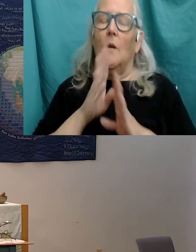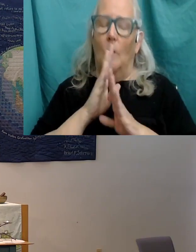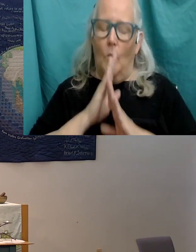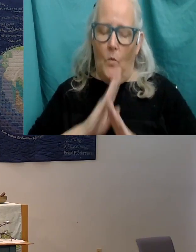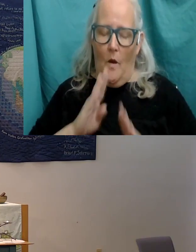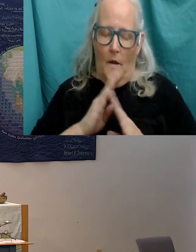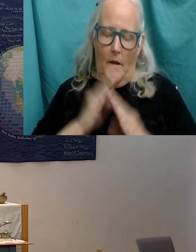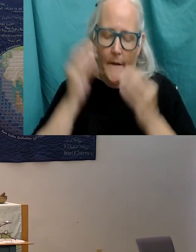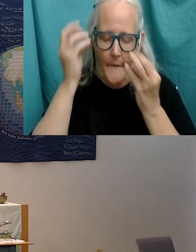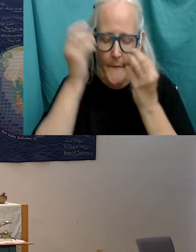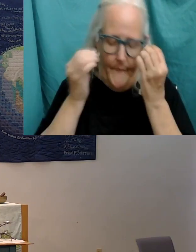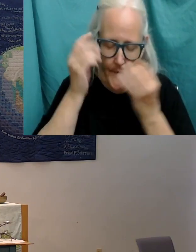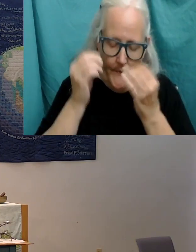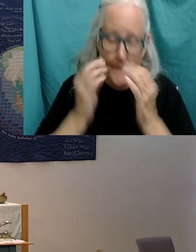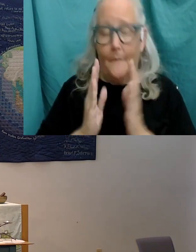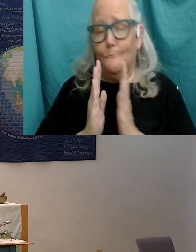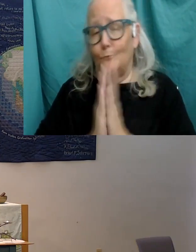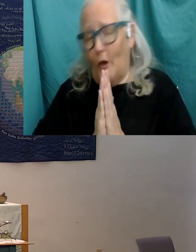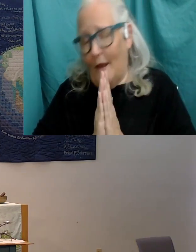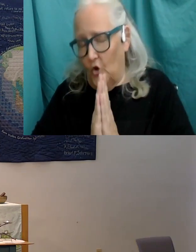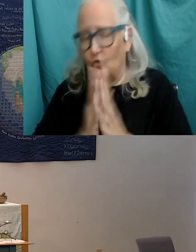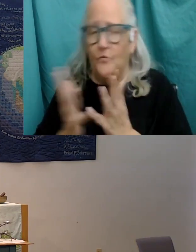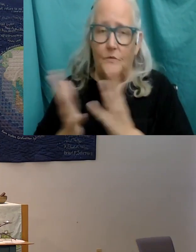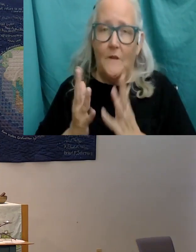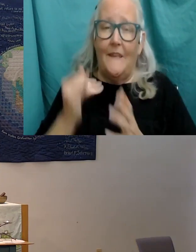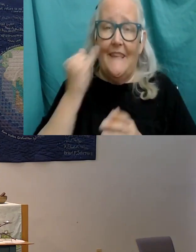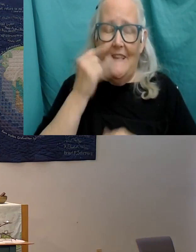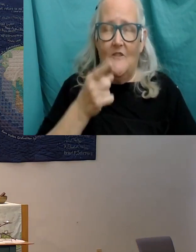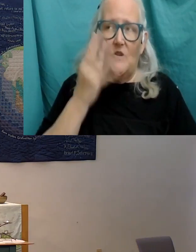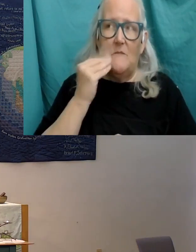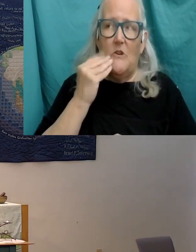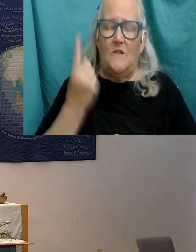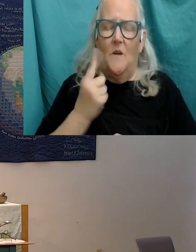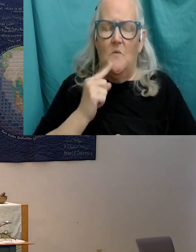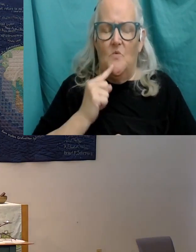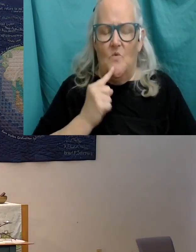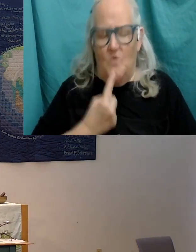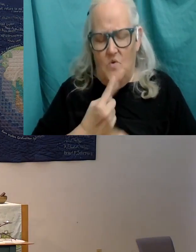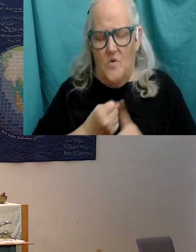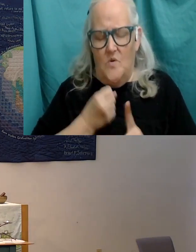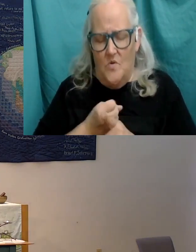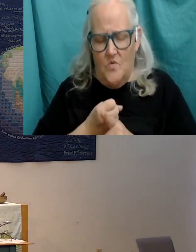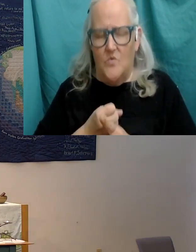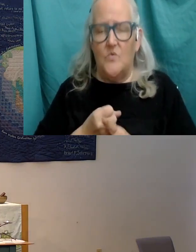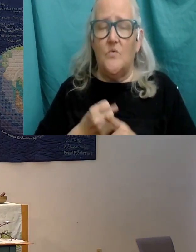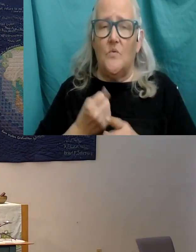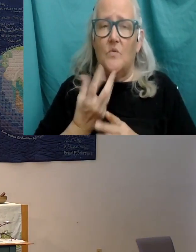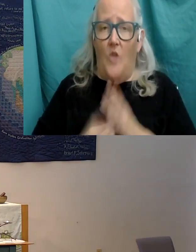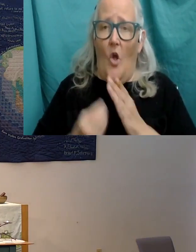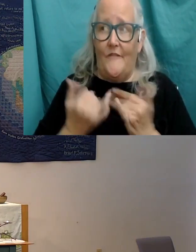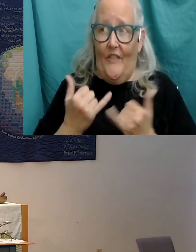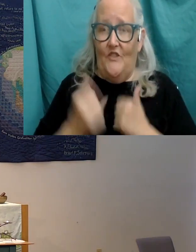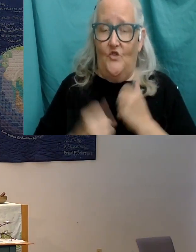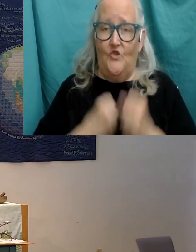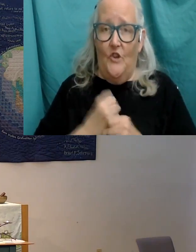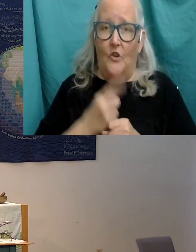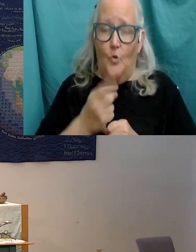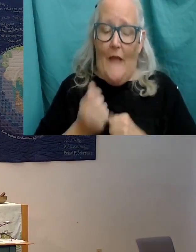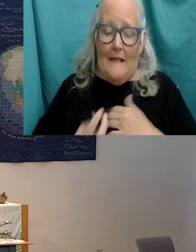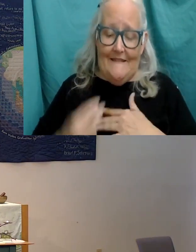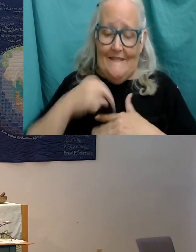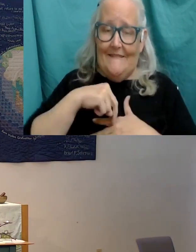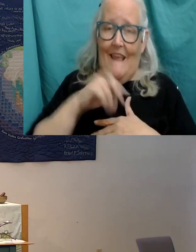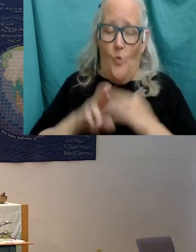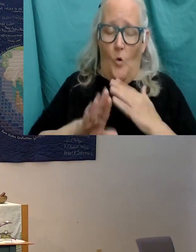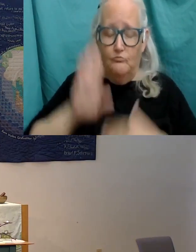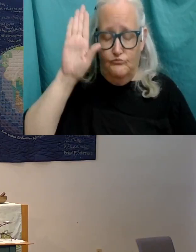prayer. And if you've suffered a deep loss in the last year, you may stand or raise your hand during the silence if you wish to